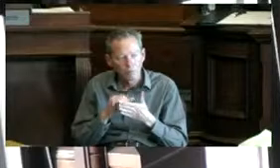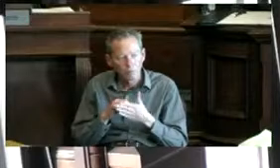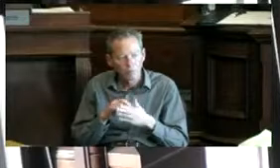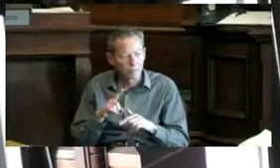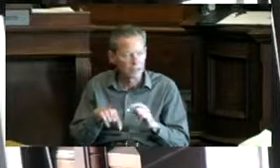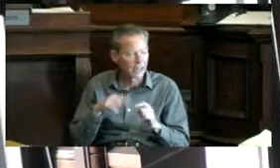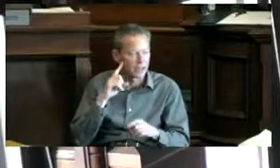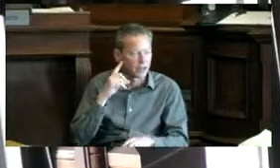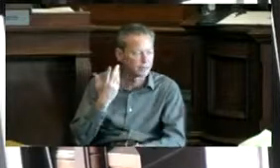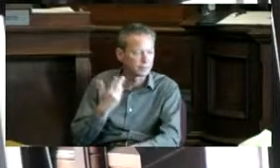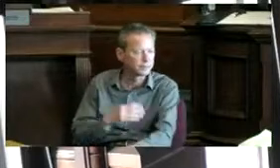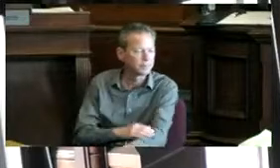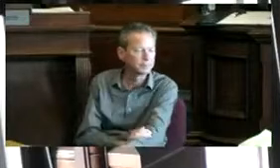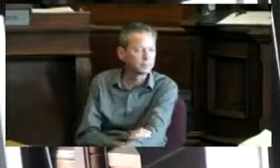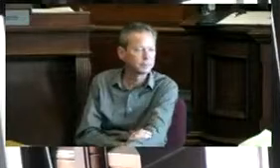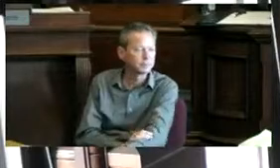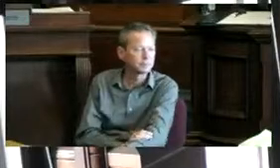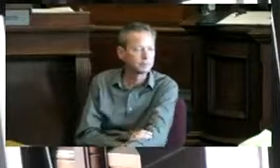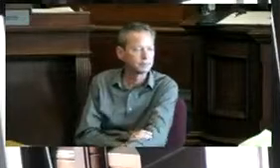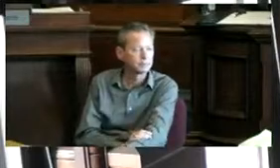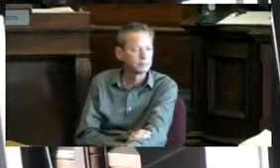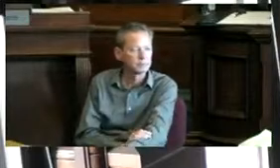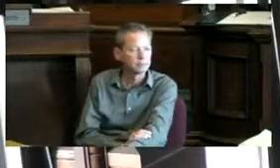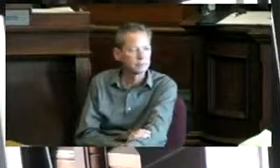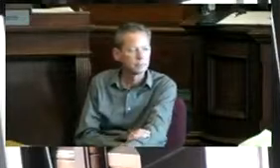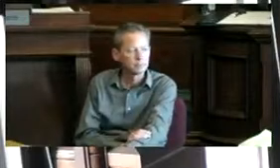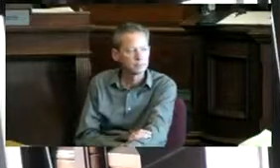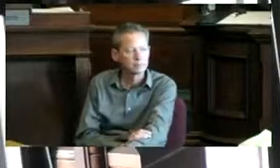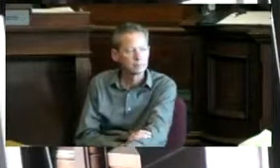I can't. Excuse me. Is your mic on?